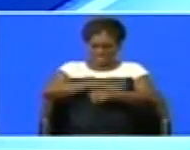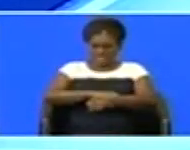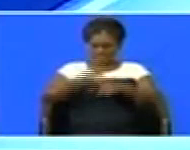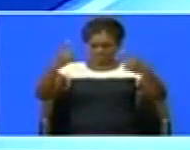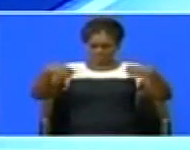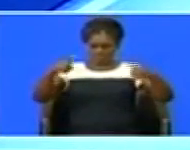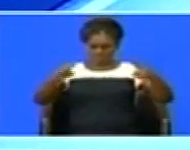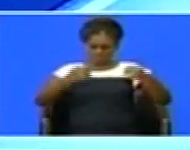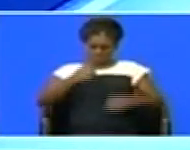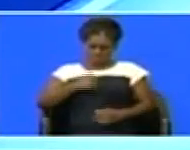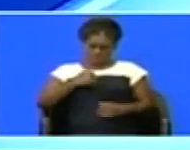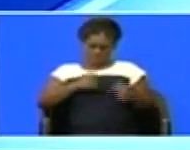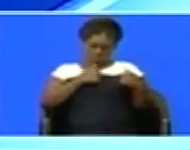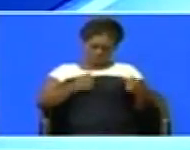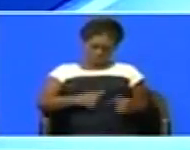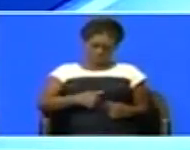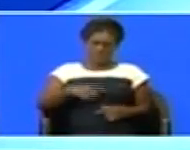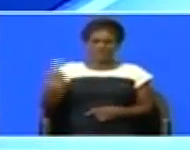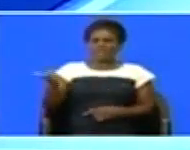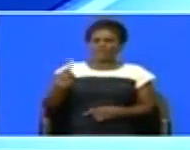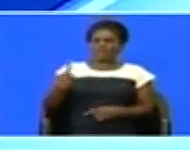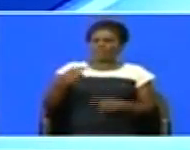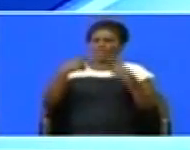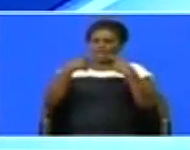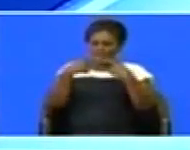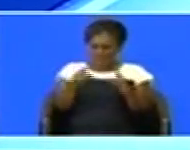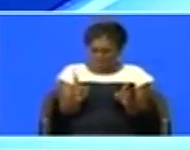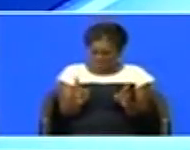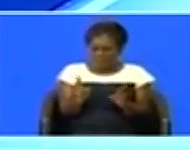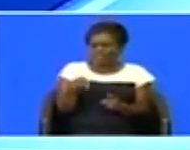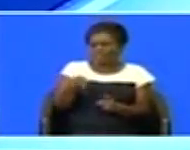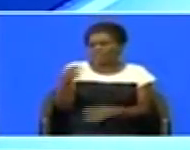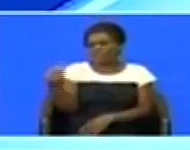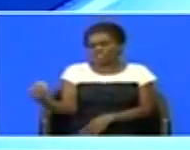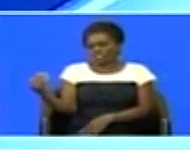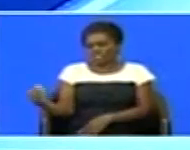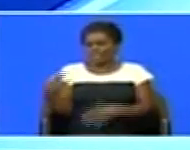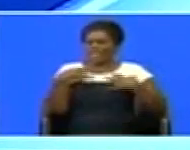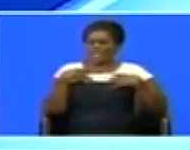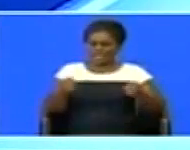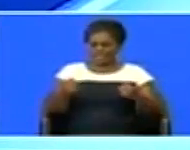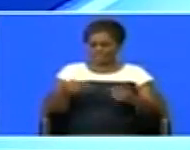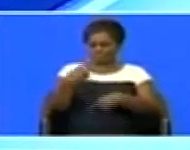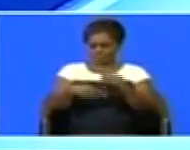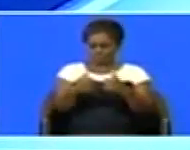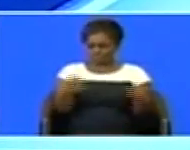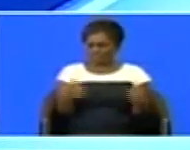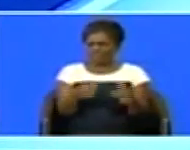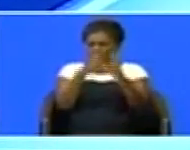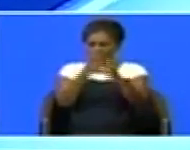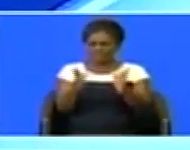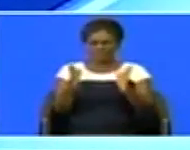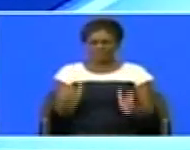surgery. The Nairobi hospital has announced that they have a kit dedicated to helping children with heart diseases. Sharon Momanya